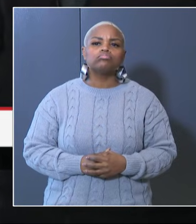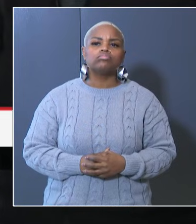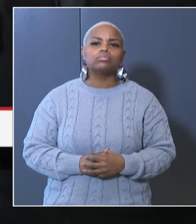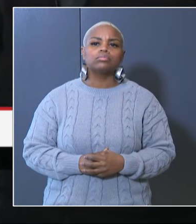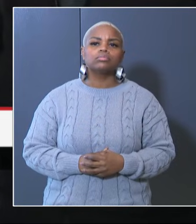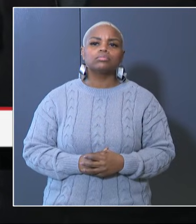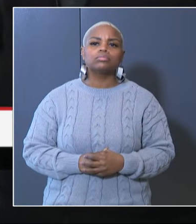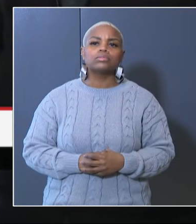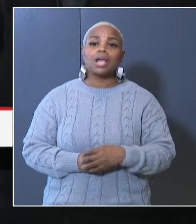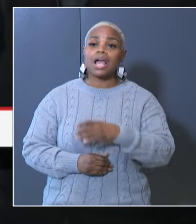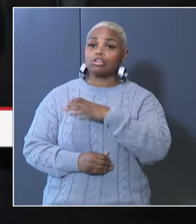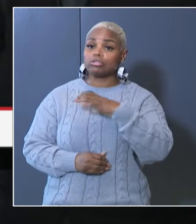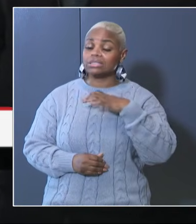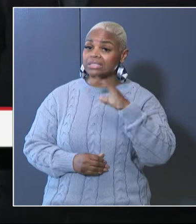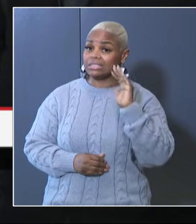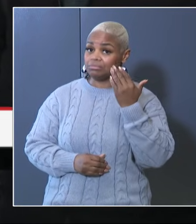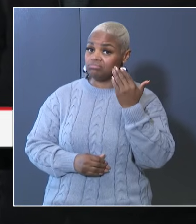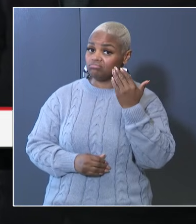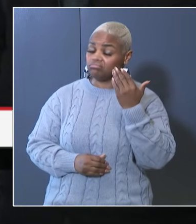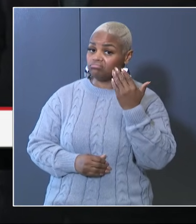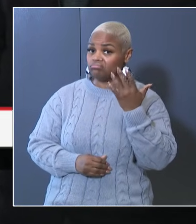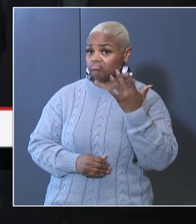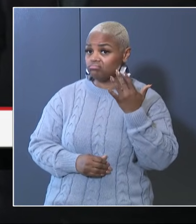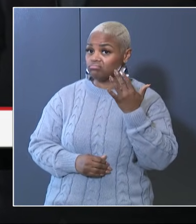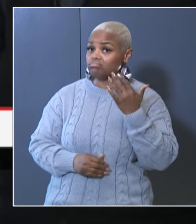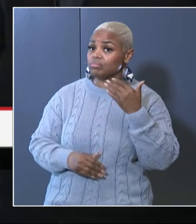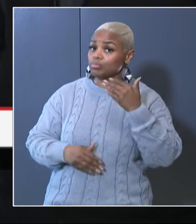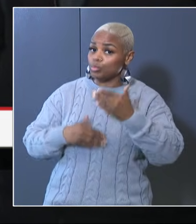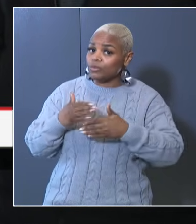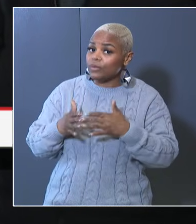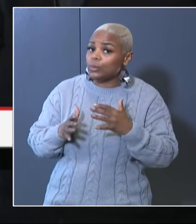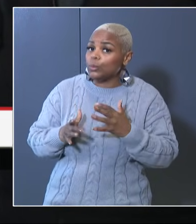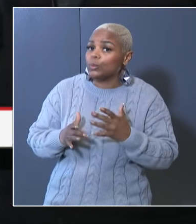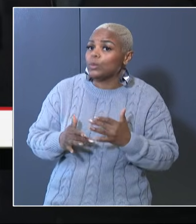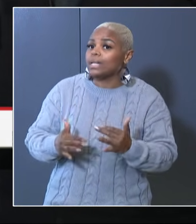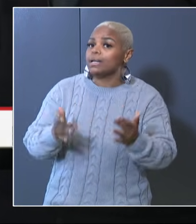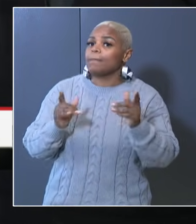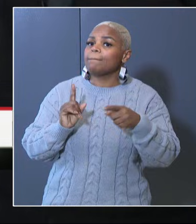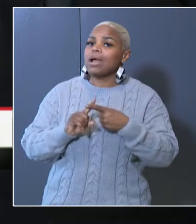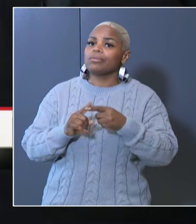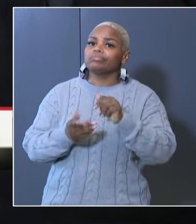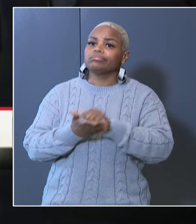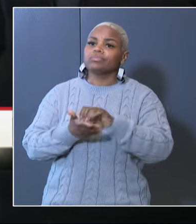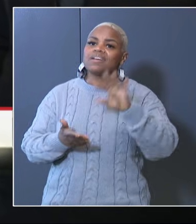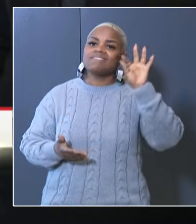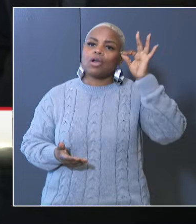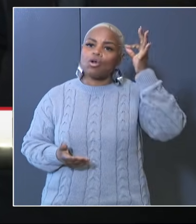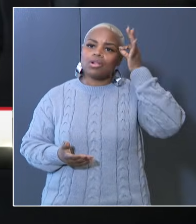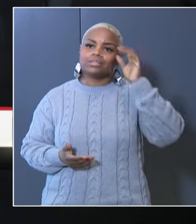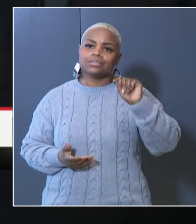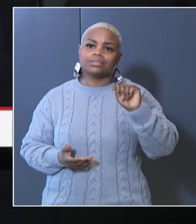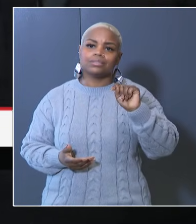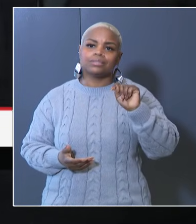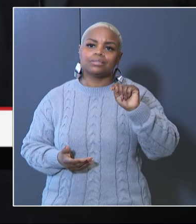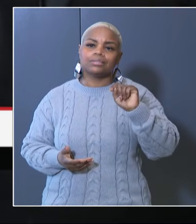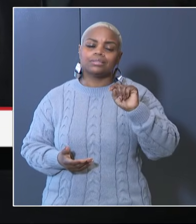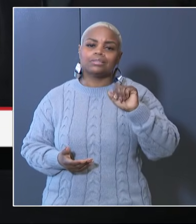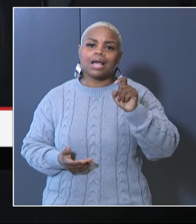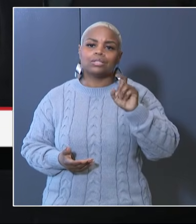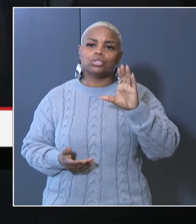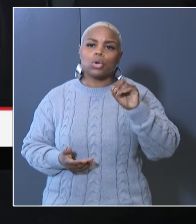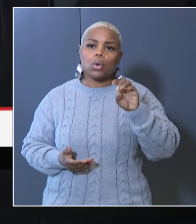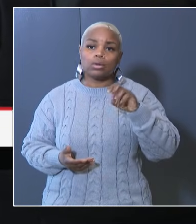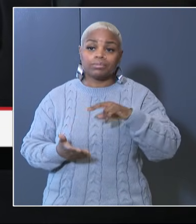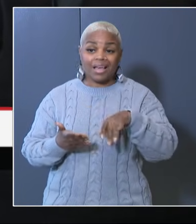would disapprove the decoupling from the federal tax code that the council passed earlier, well, I guess late last